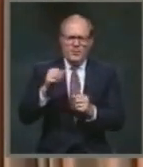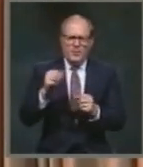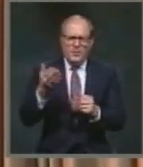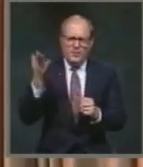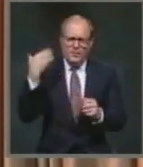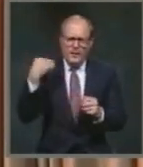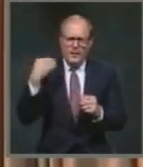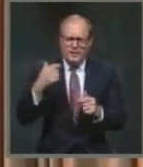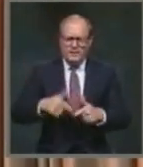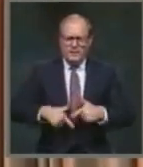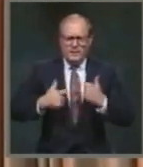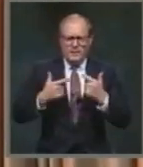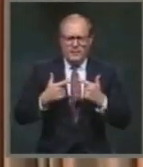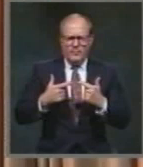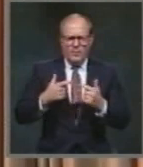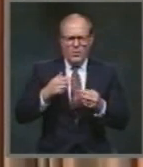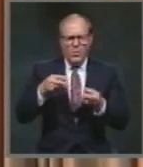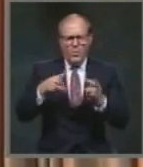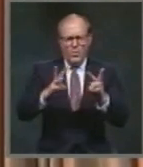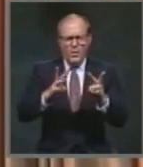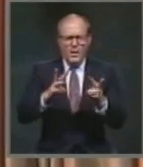alive. While a society